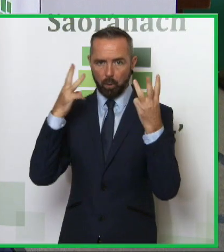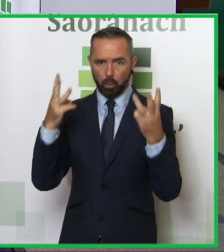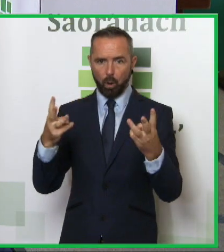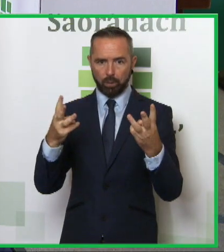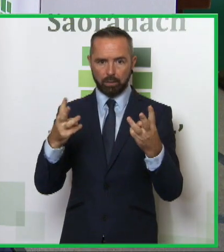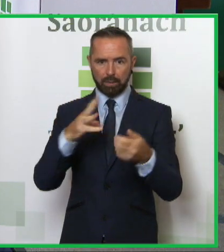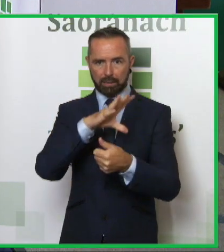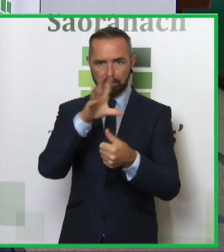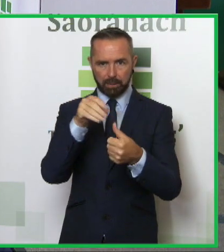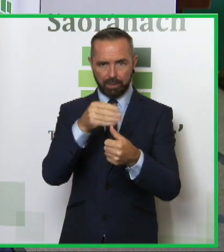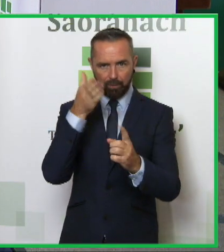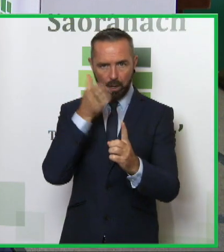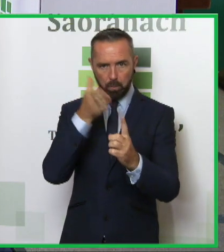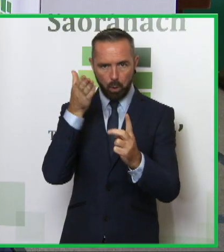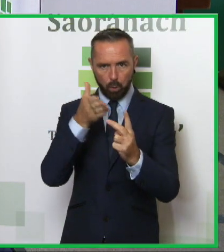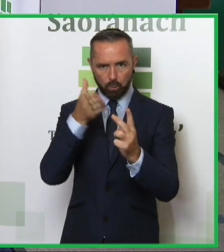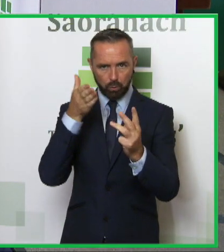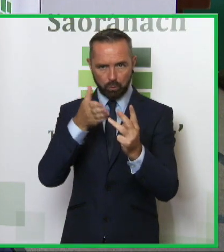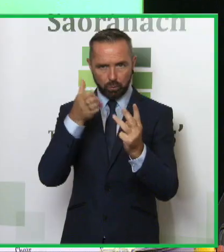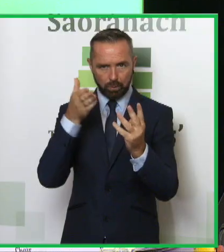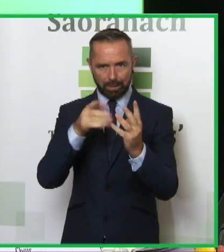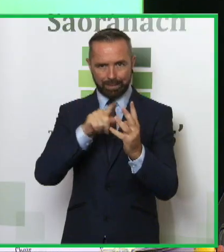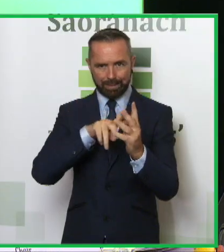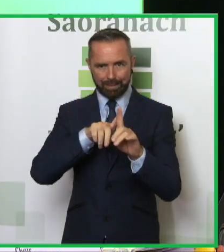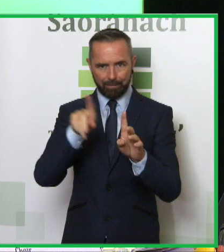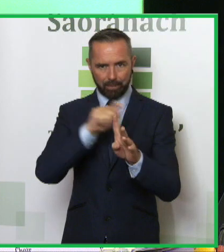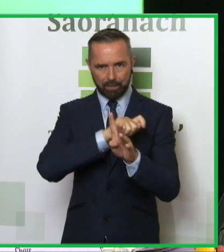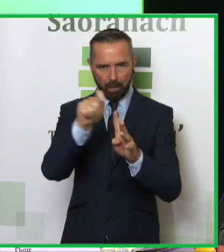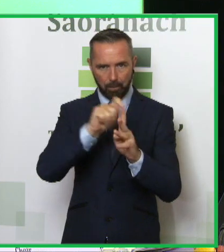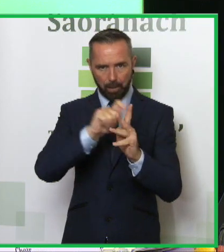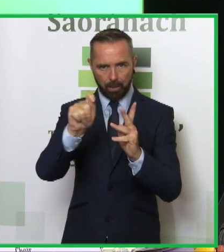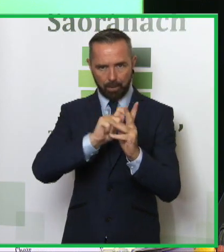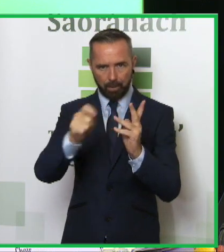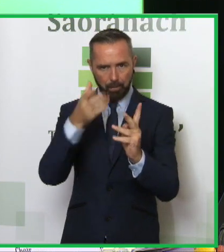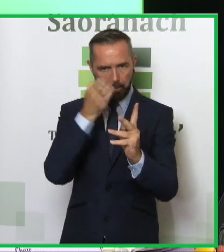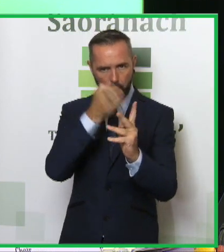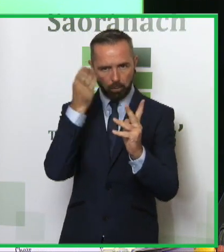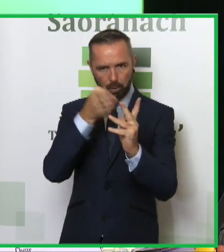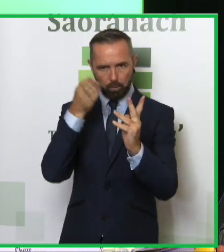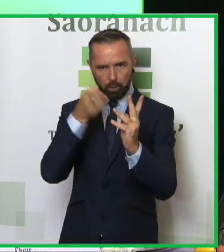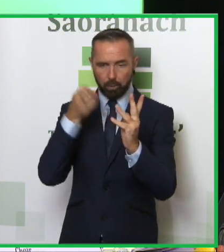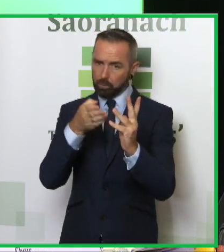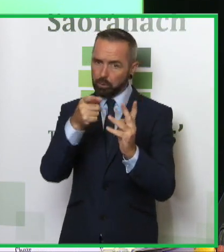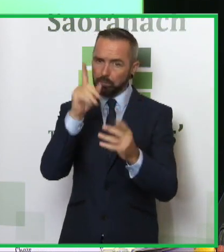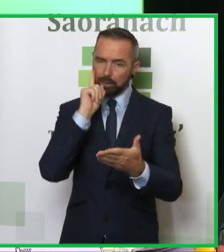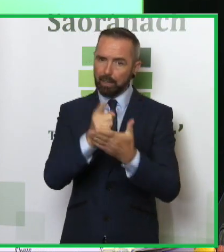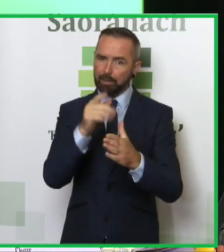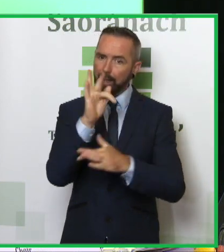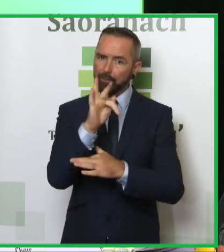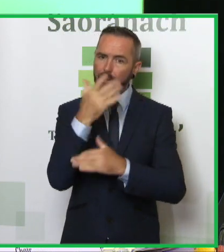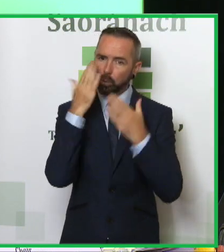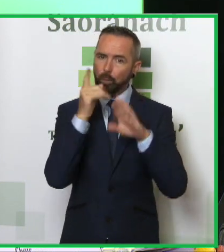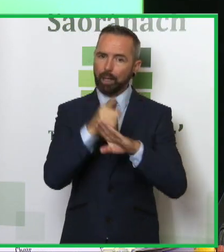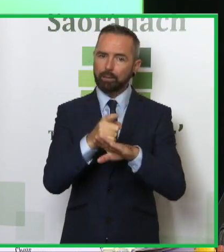distinct approach for different type of drugs, an approach for different type of drugs. Okay, that's fair enough. That's what F has